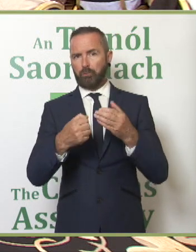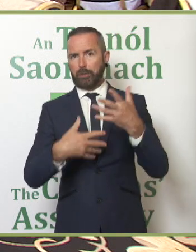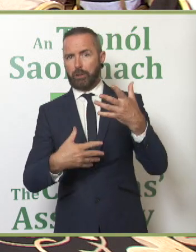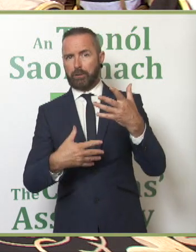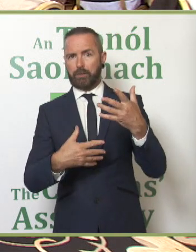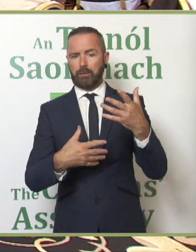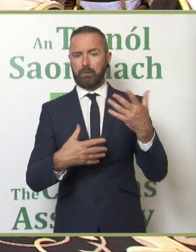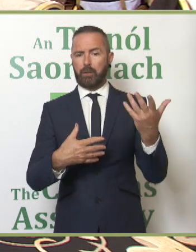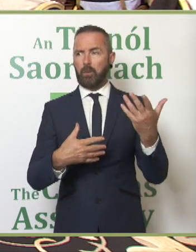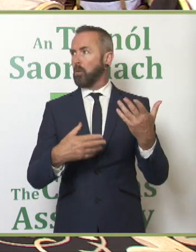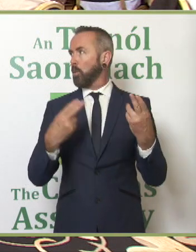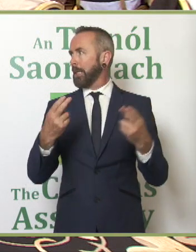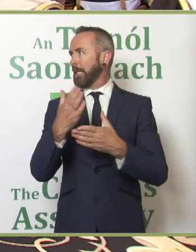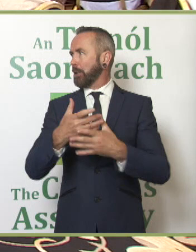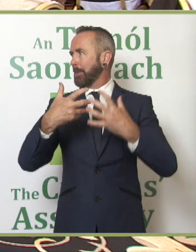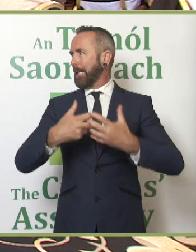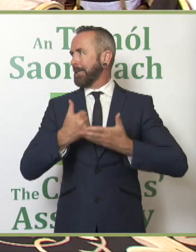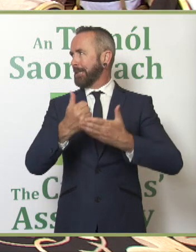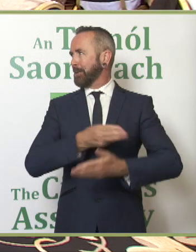technical assistance,